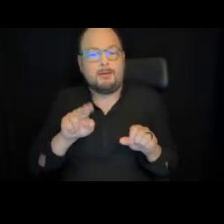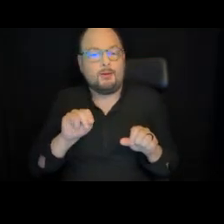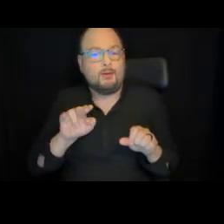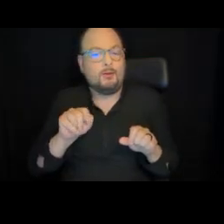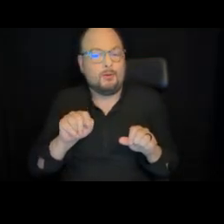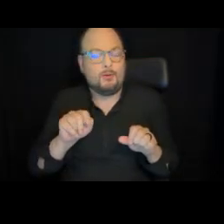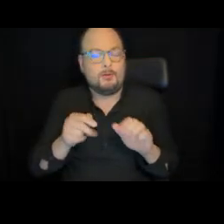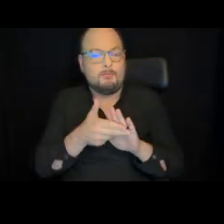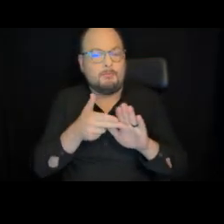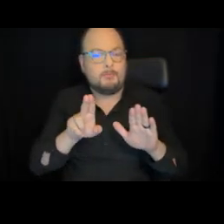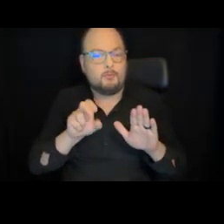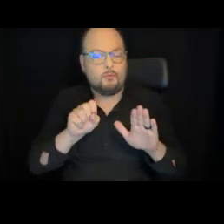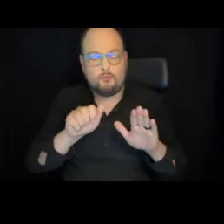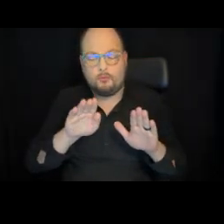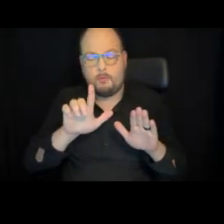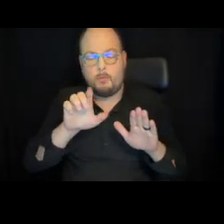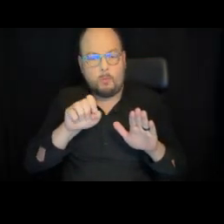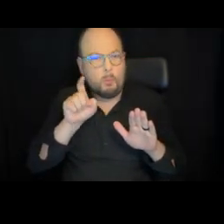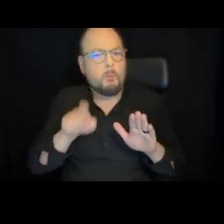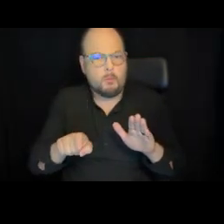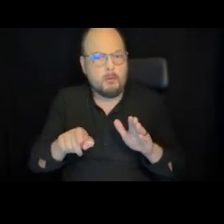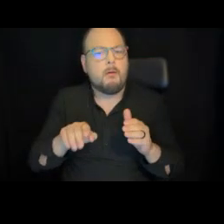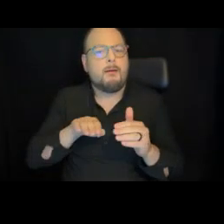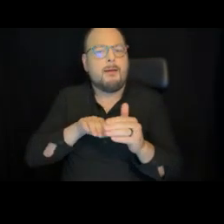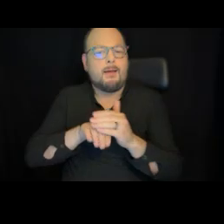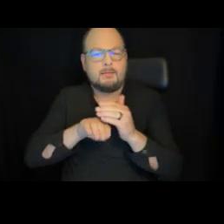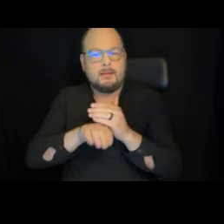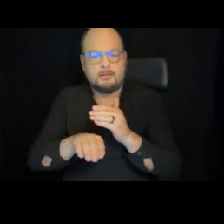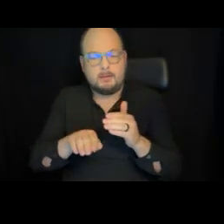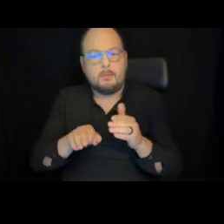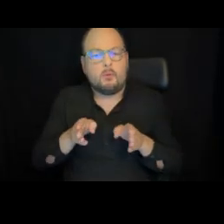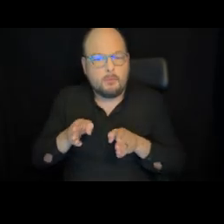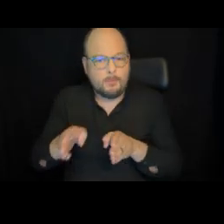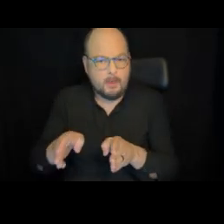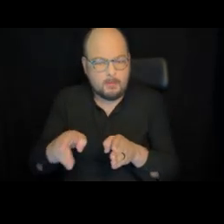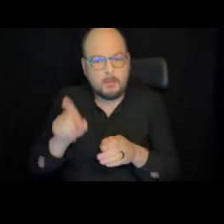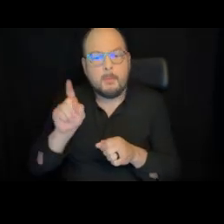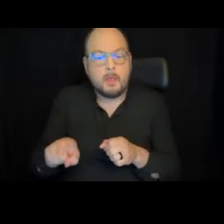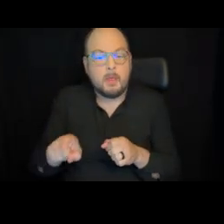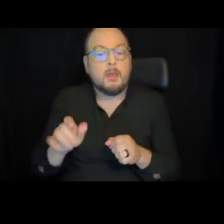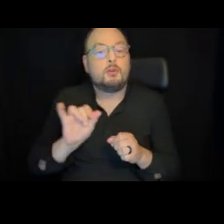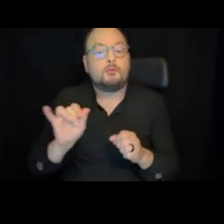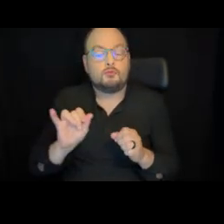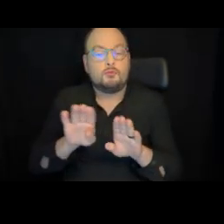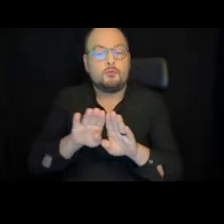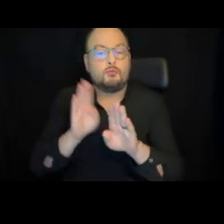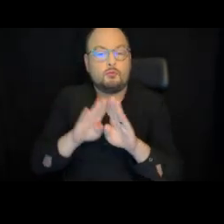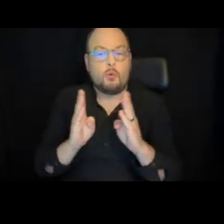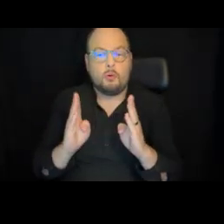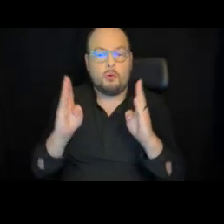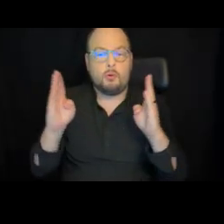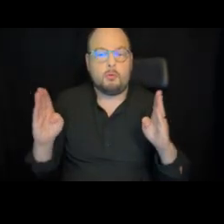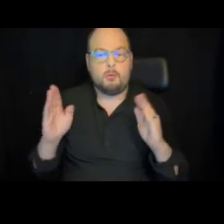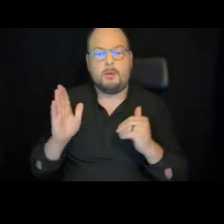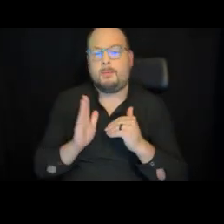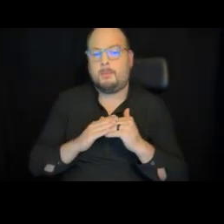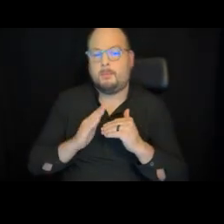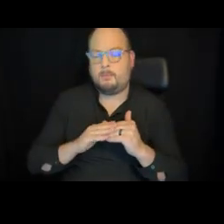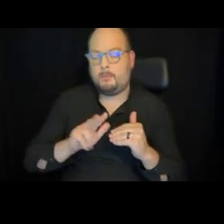door openings with at least 32-inch clearance.